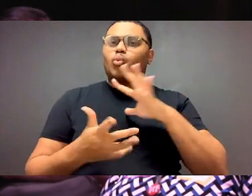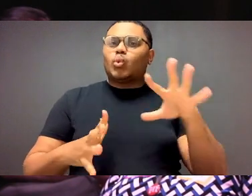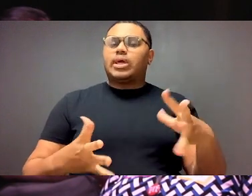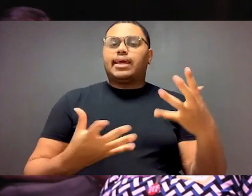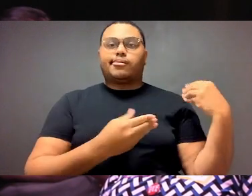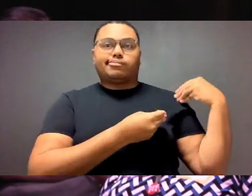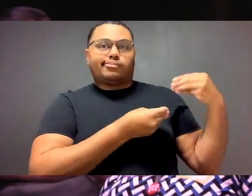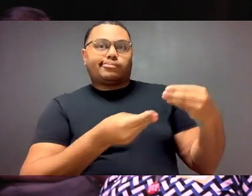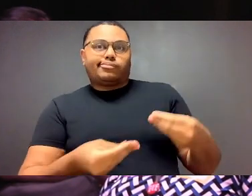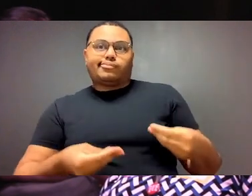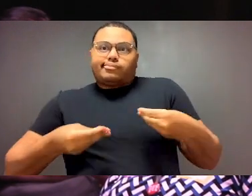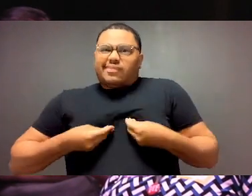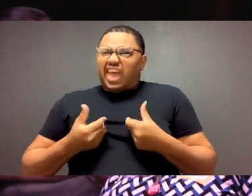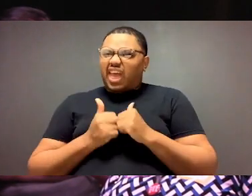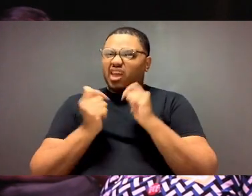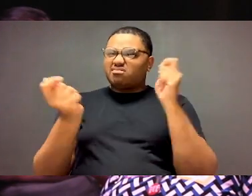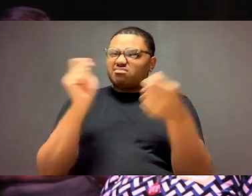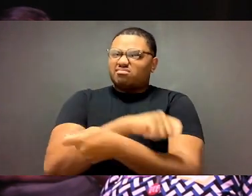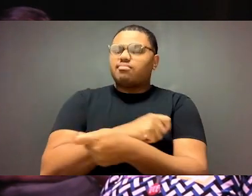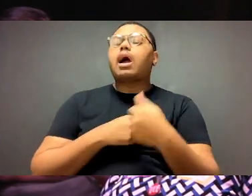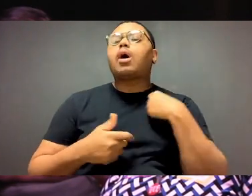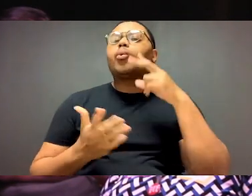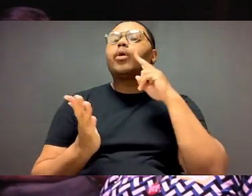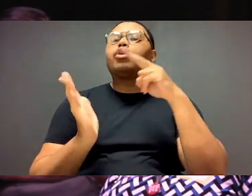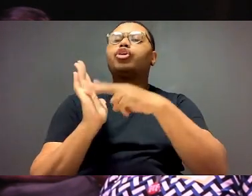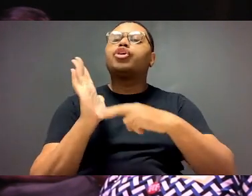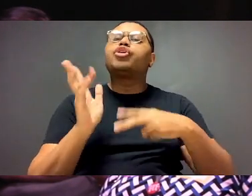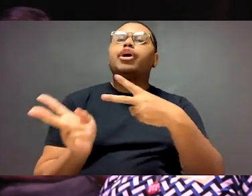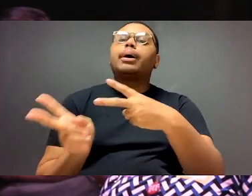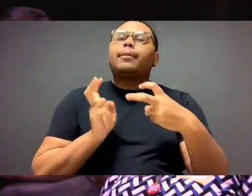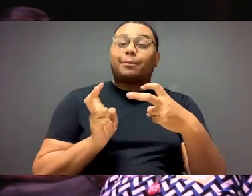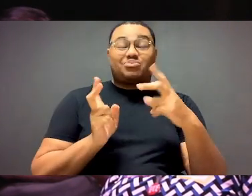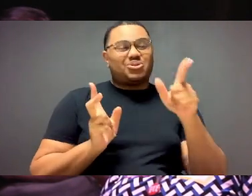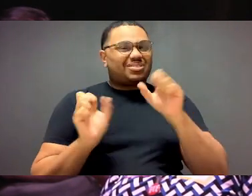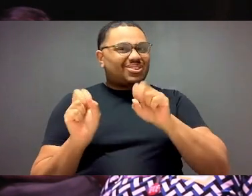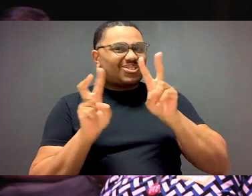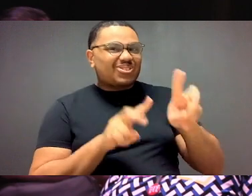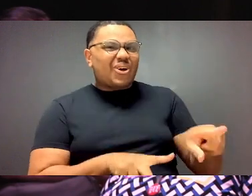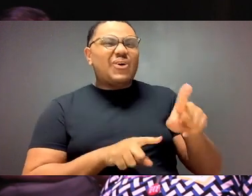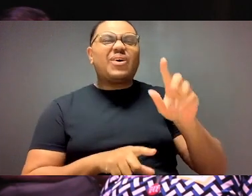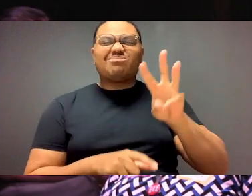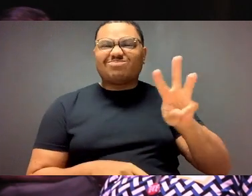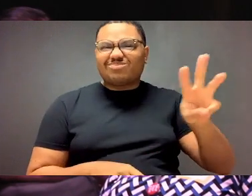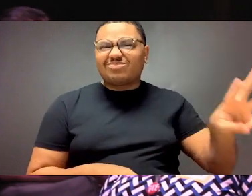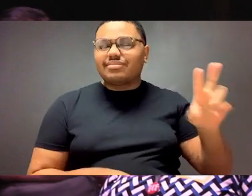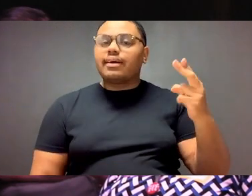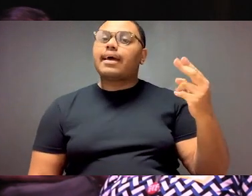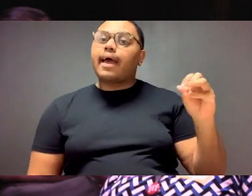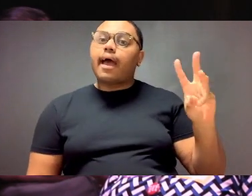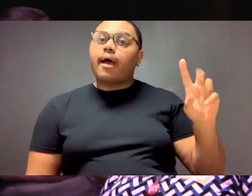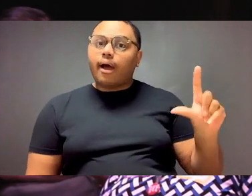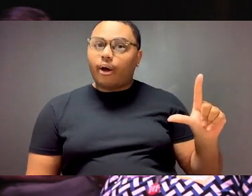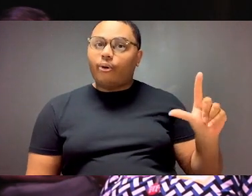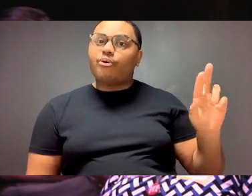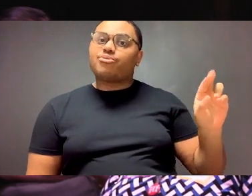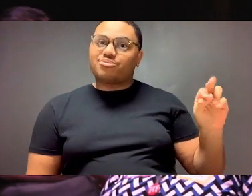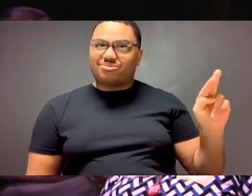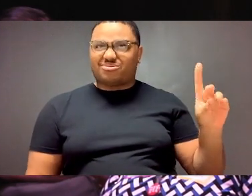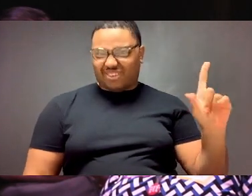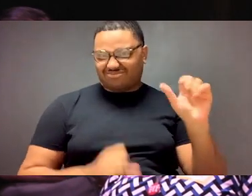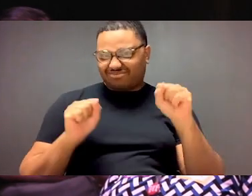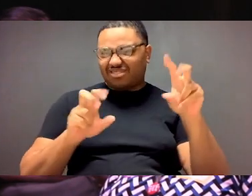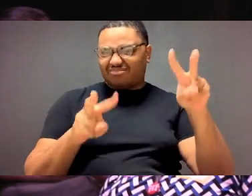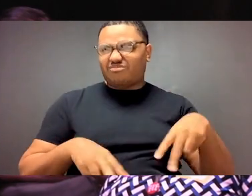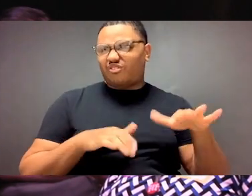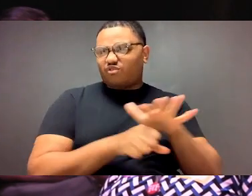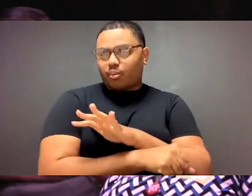all to go read the whole piece on HowlRound.com. But she said, how do we transform the field we've inherited?